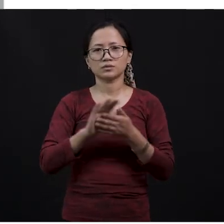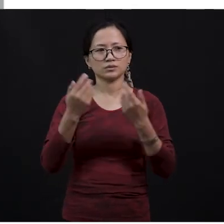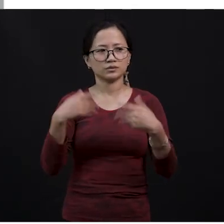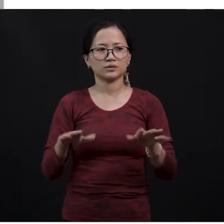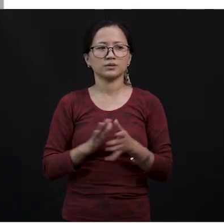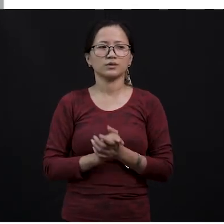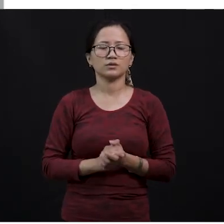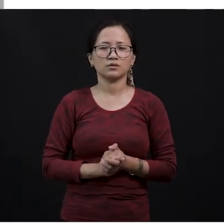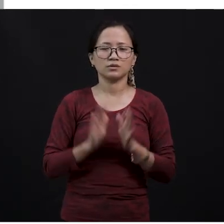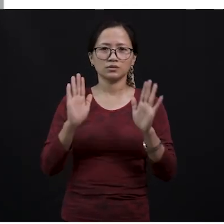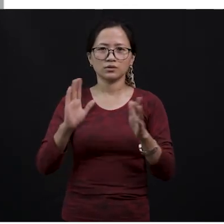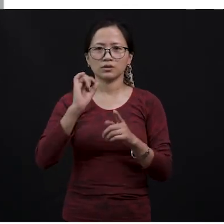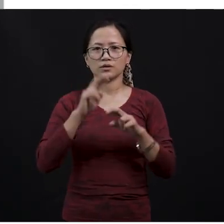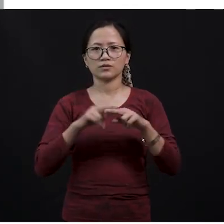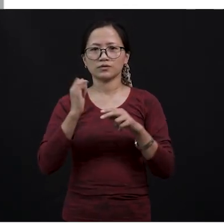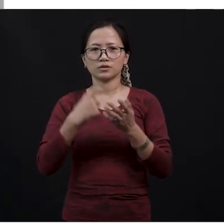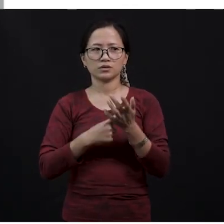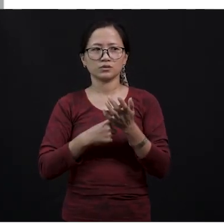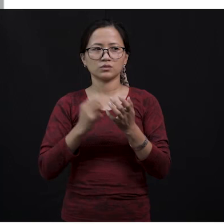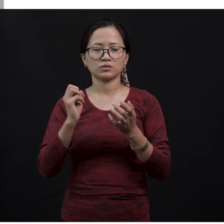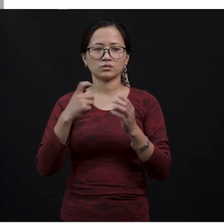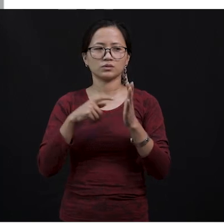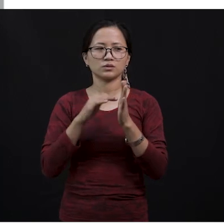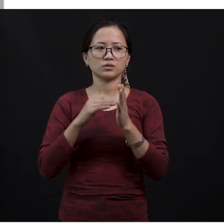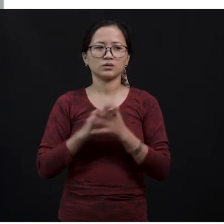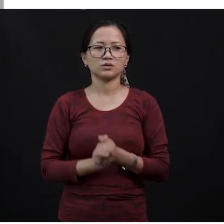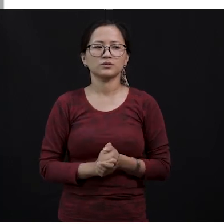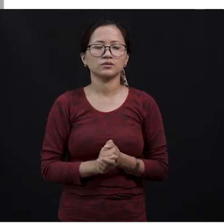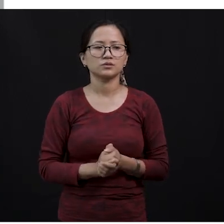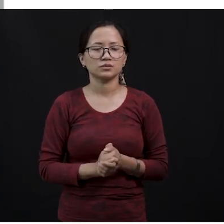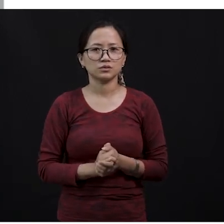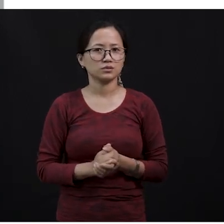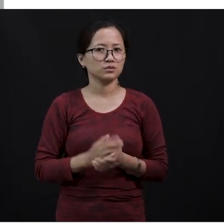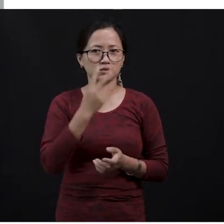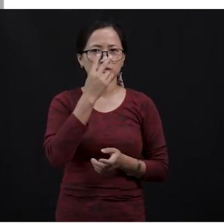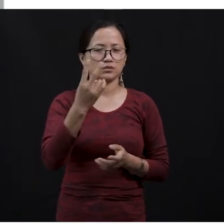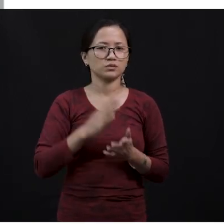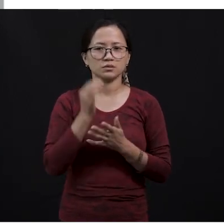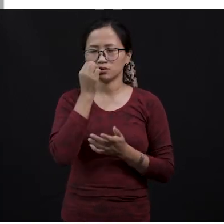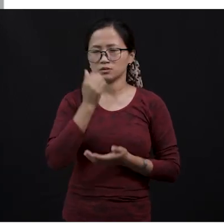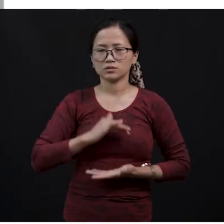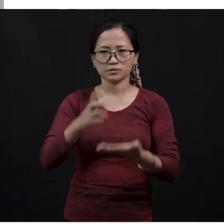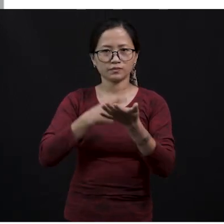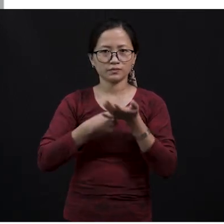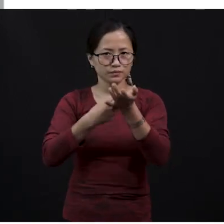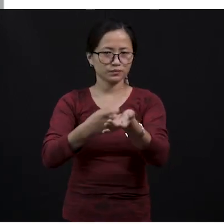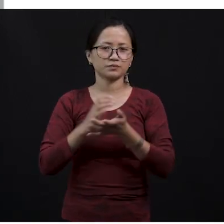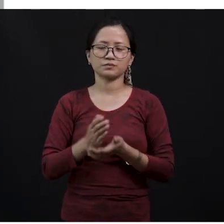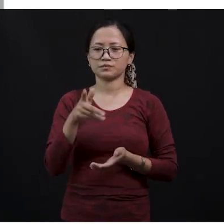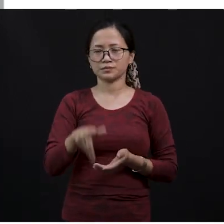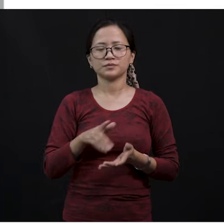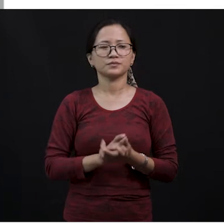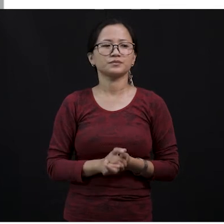end. Now we have Firoz Shah Tughlaq, who was a cousin. So remember, now also you do not see the son ruling it. Firoz